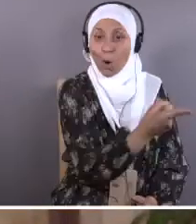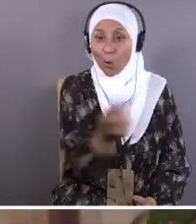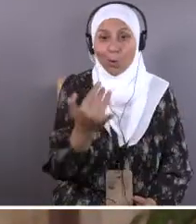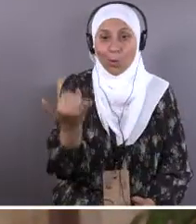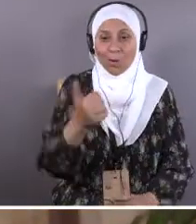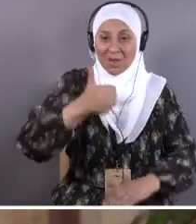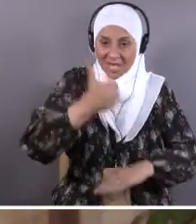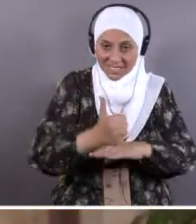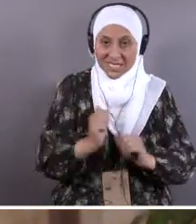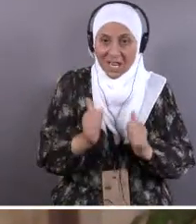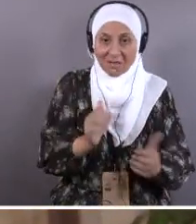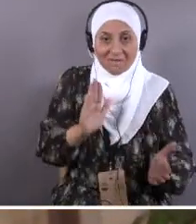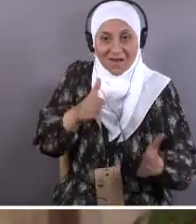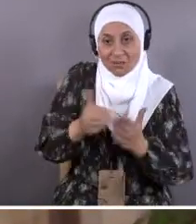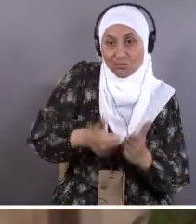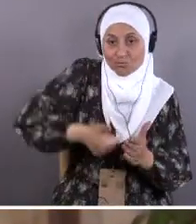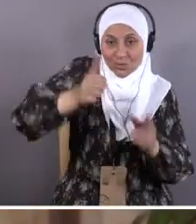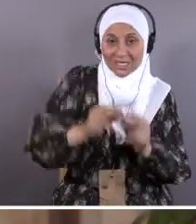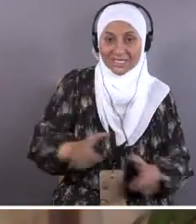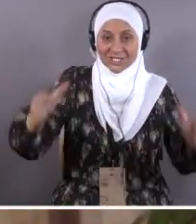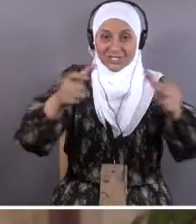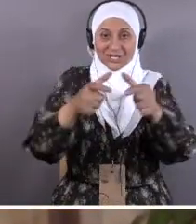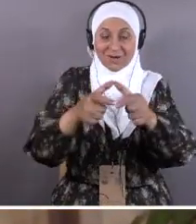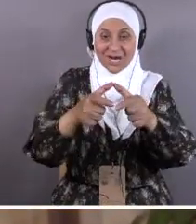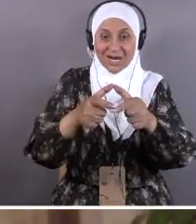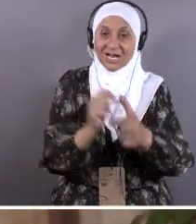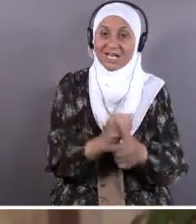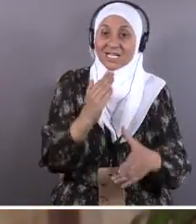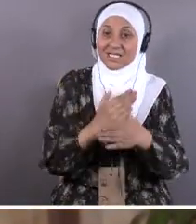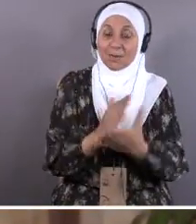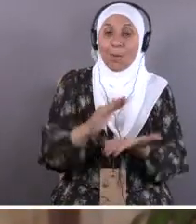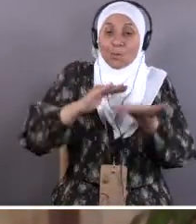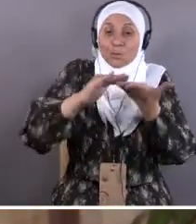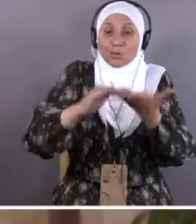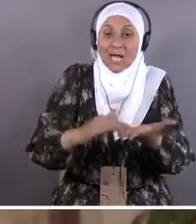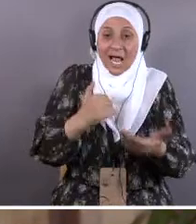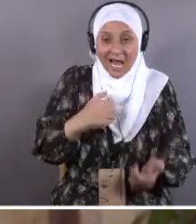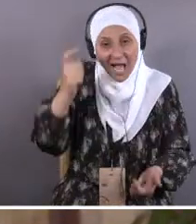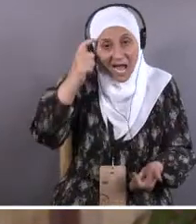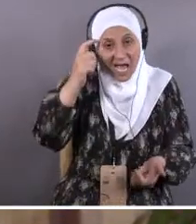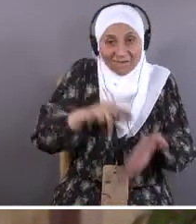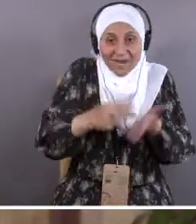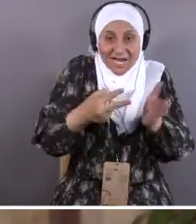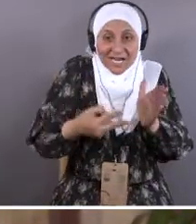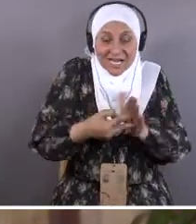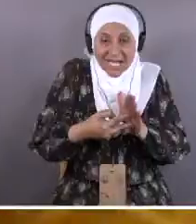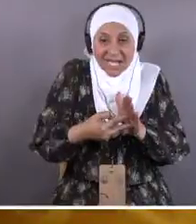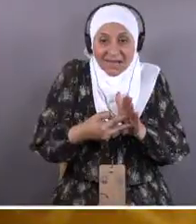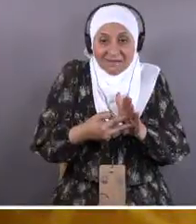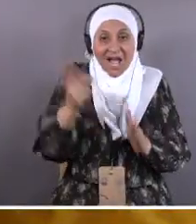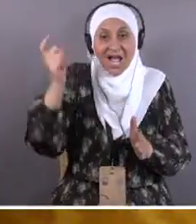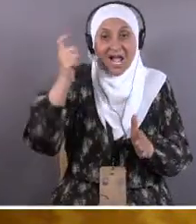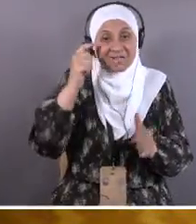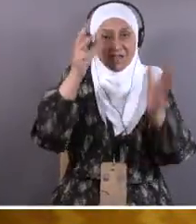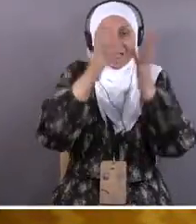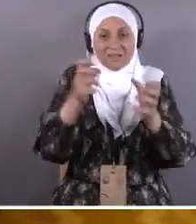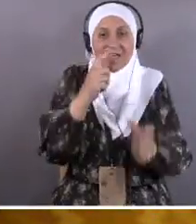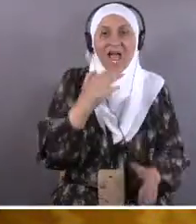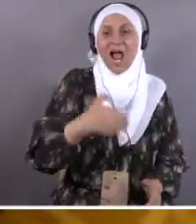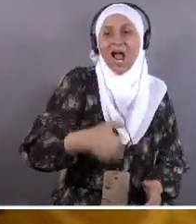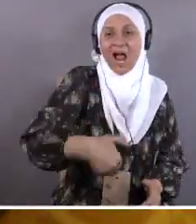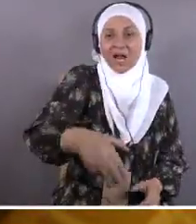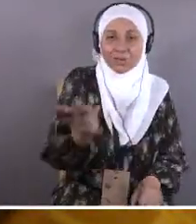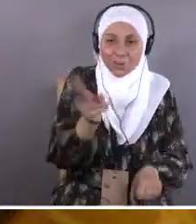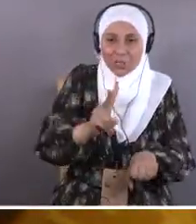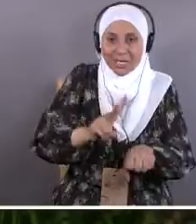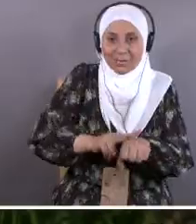success and help us to reframe the understanding of sustainability in hot and arid environments. Thank you